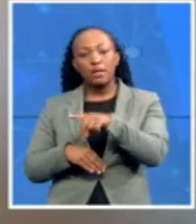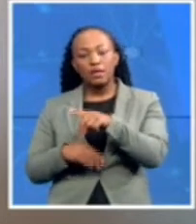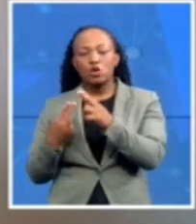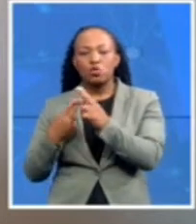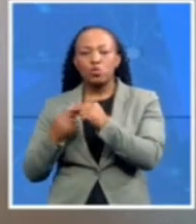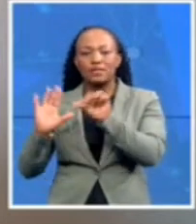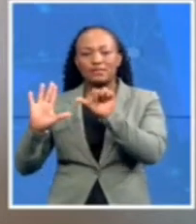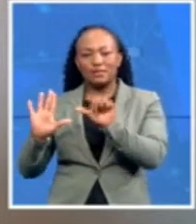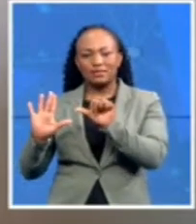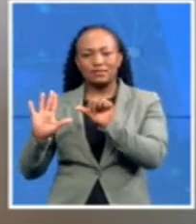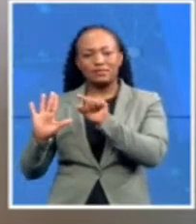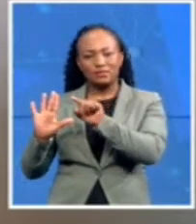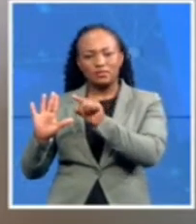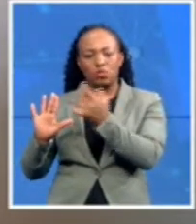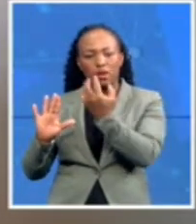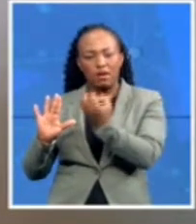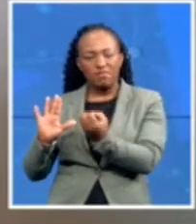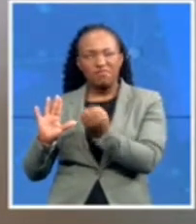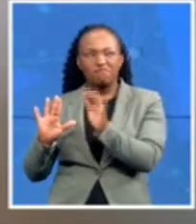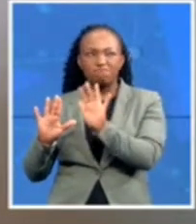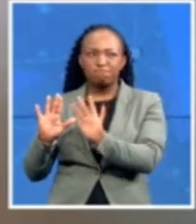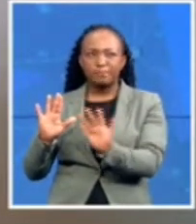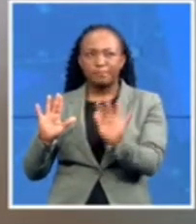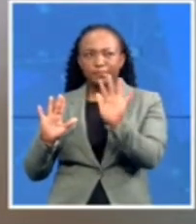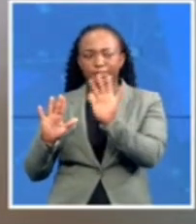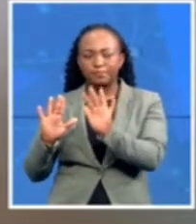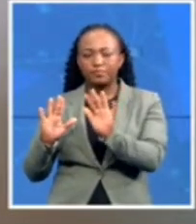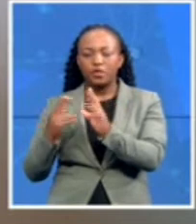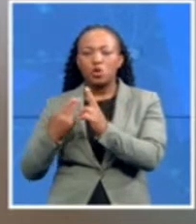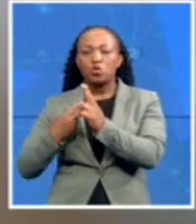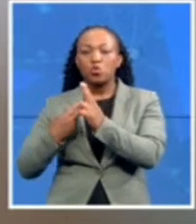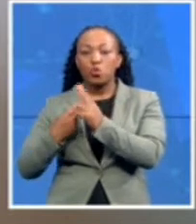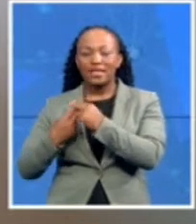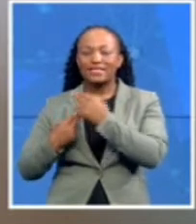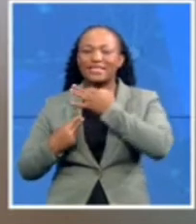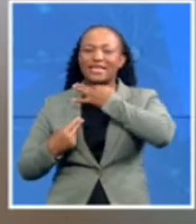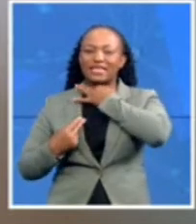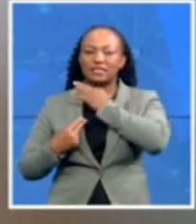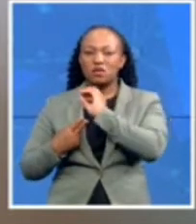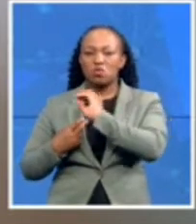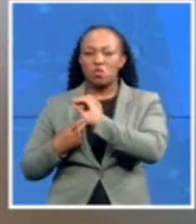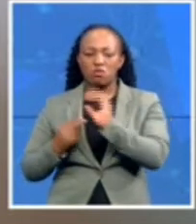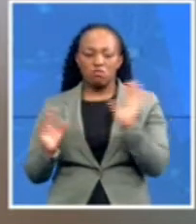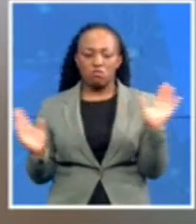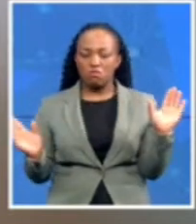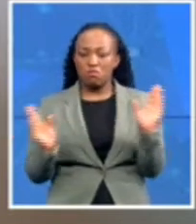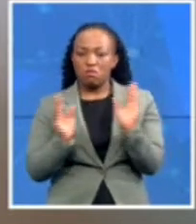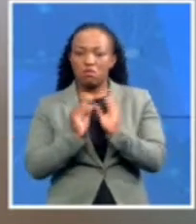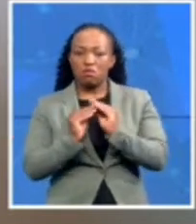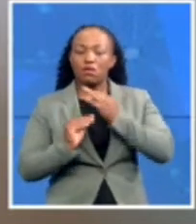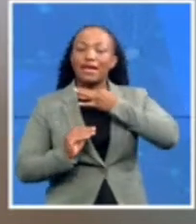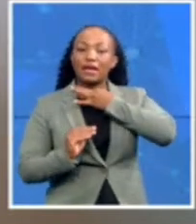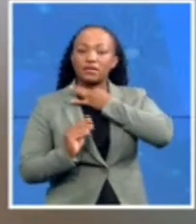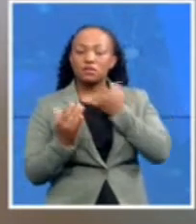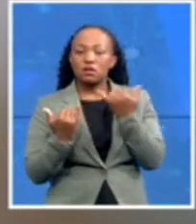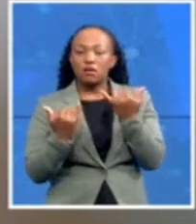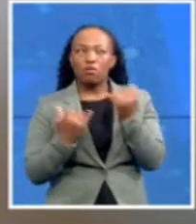also a unit at risk. So the total megawatts at risk as we speak right now is